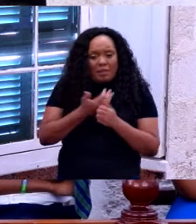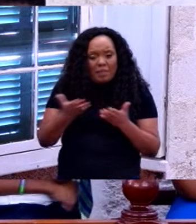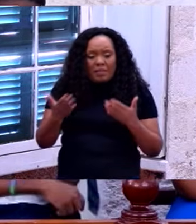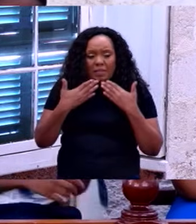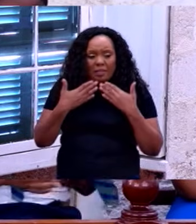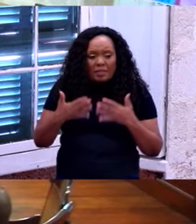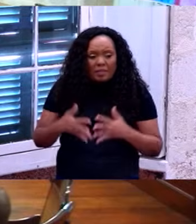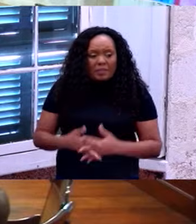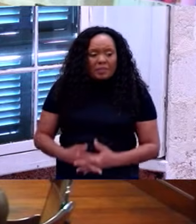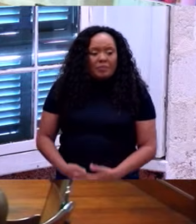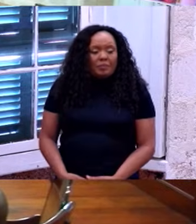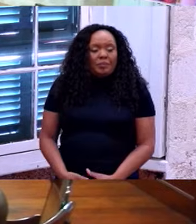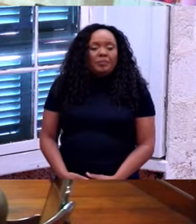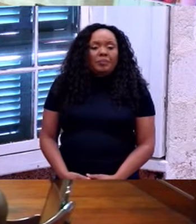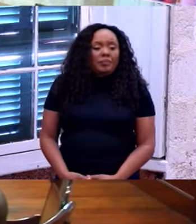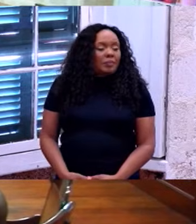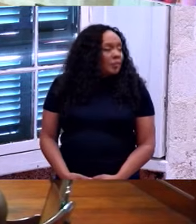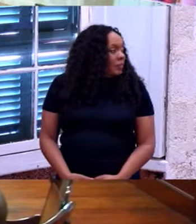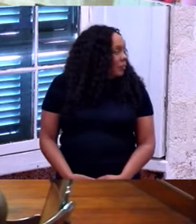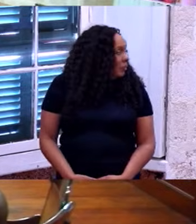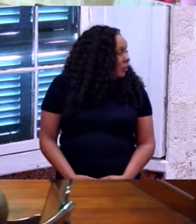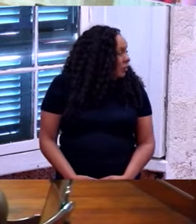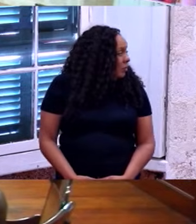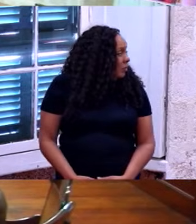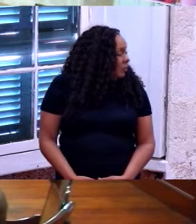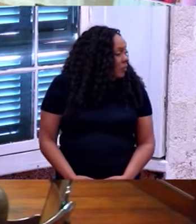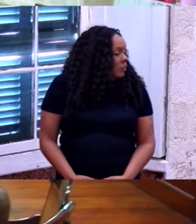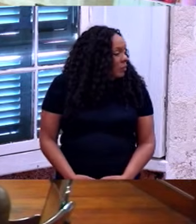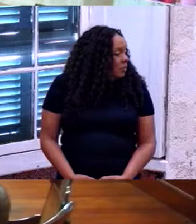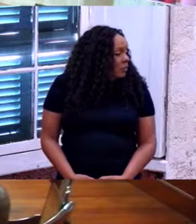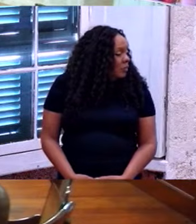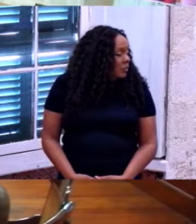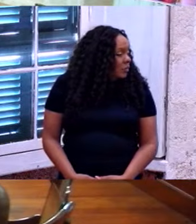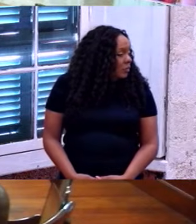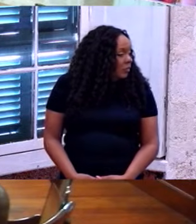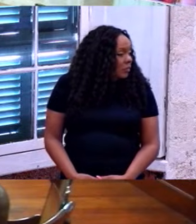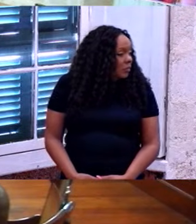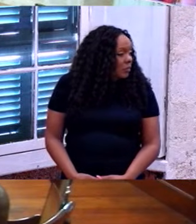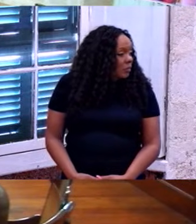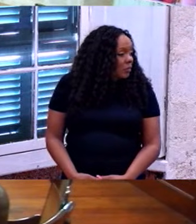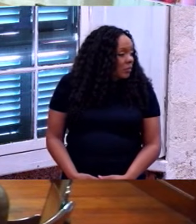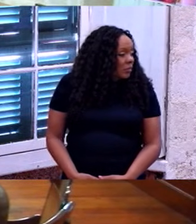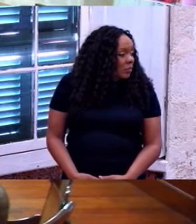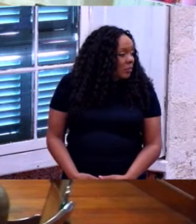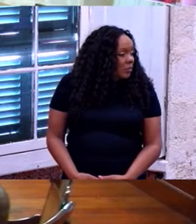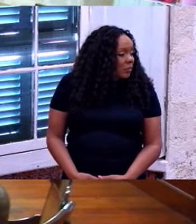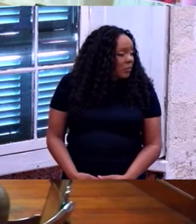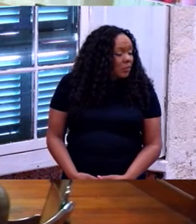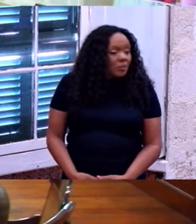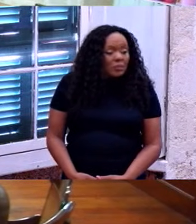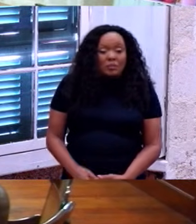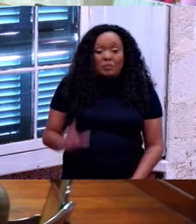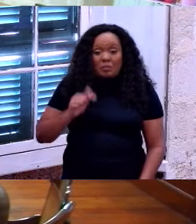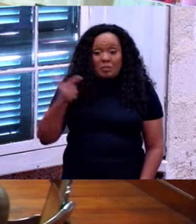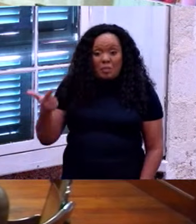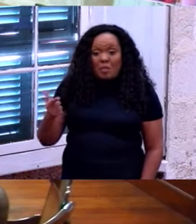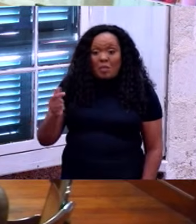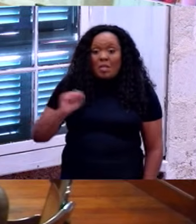President. Thank you very much, Senator Boyce. Senator Gregory Nichols.